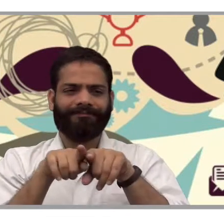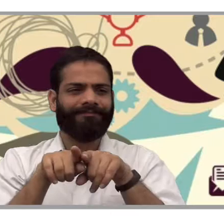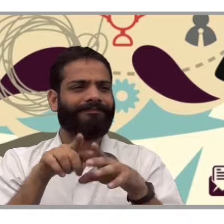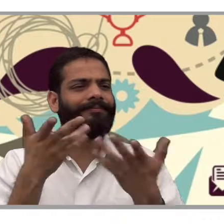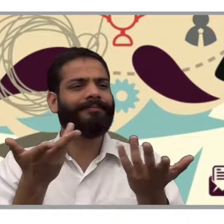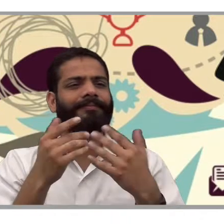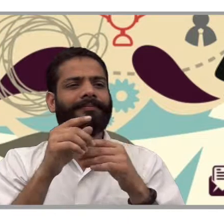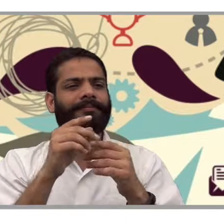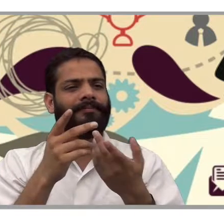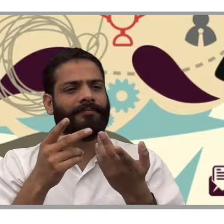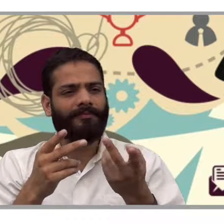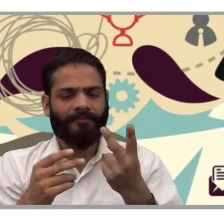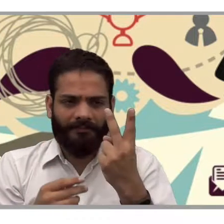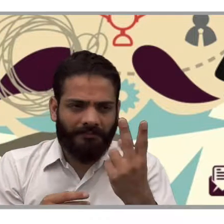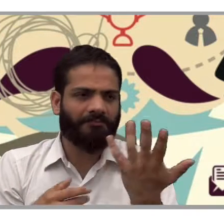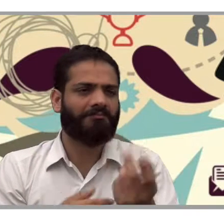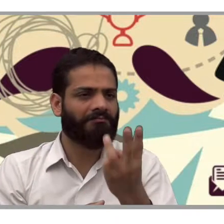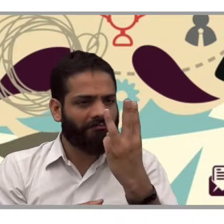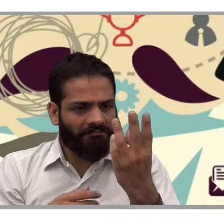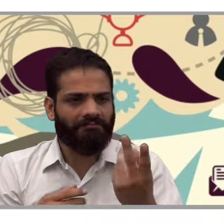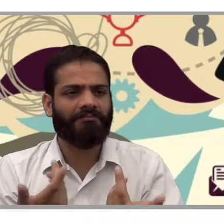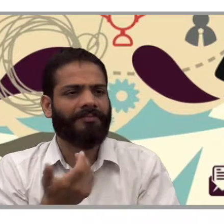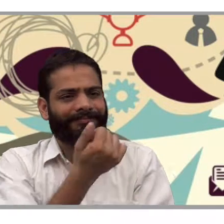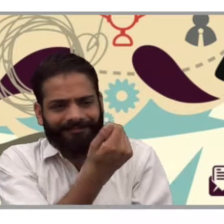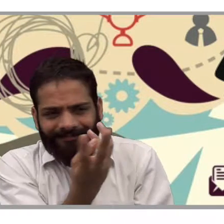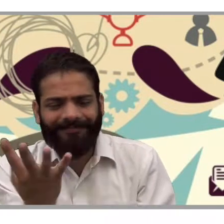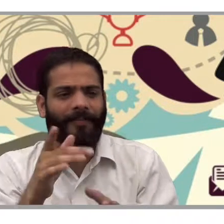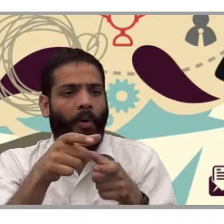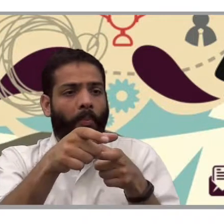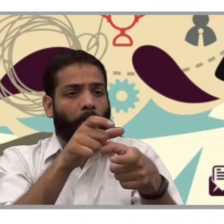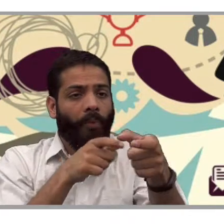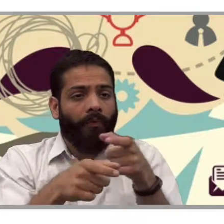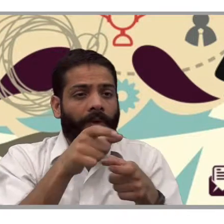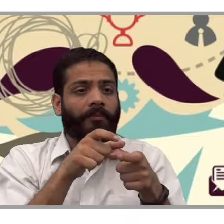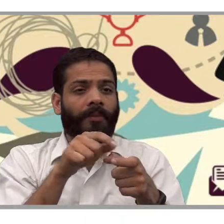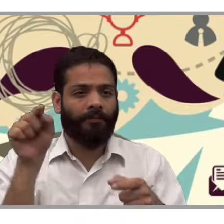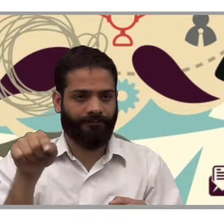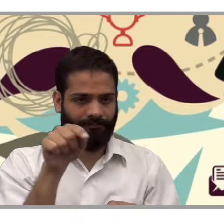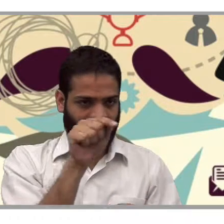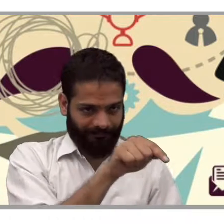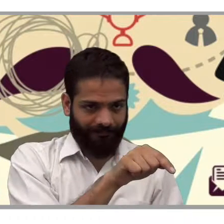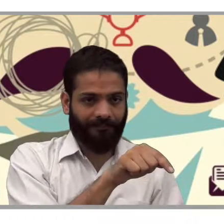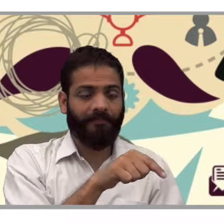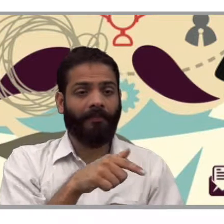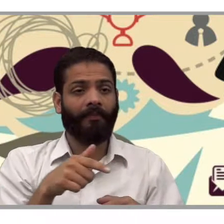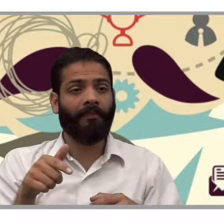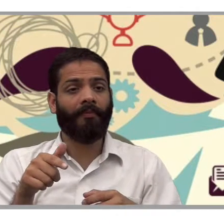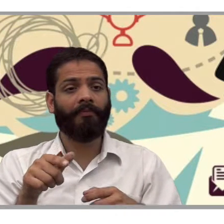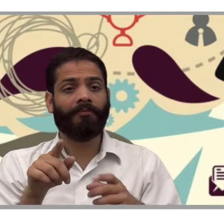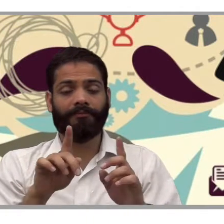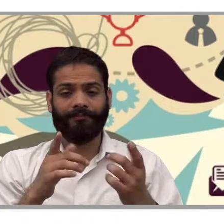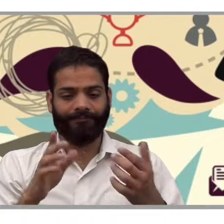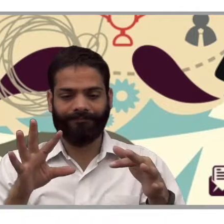respectively. The conjunct morpheme immediately follows the nouns to be conjuncted. The